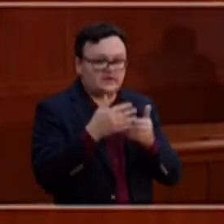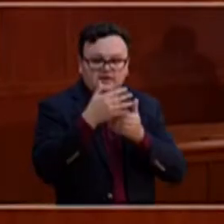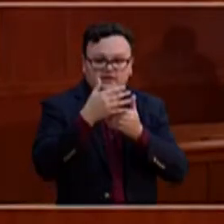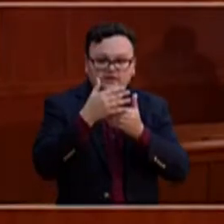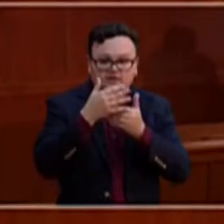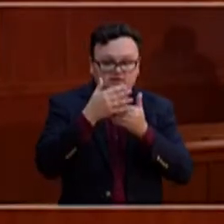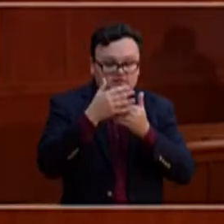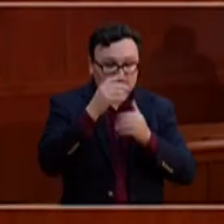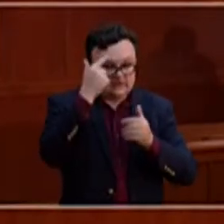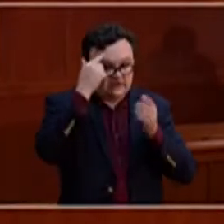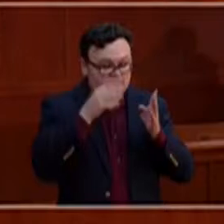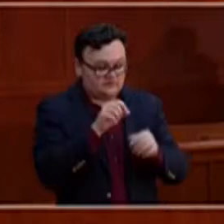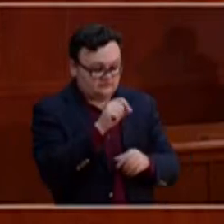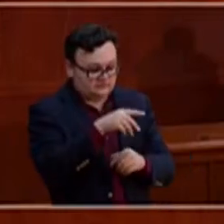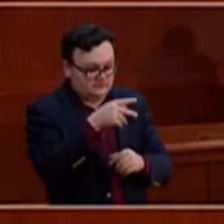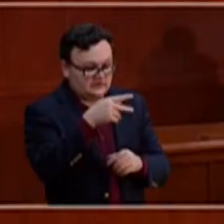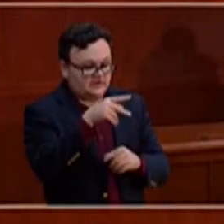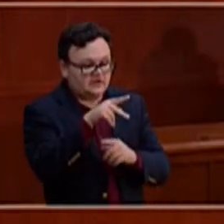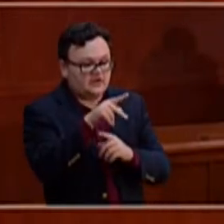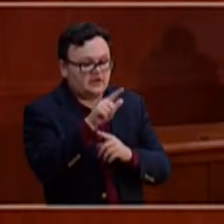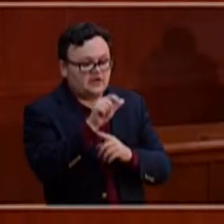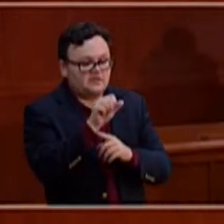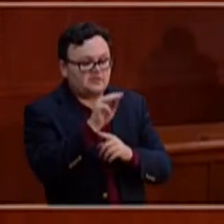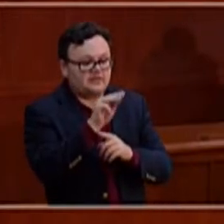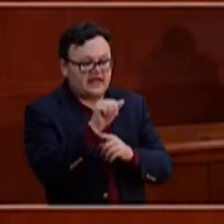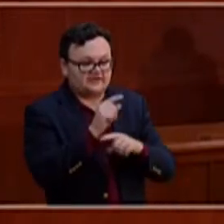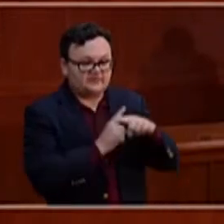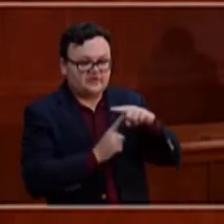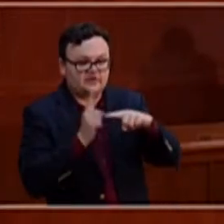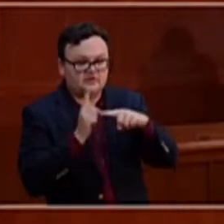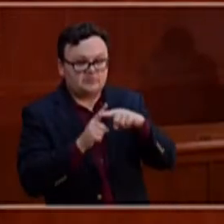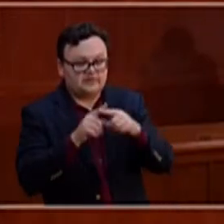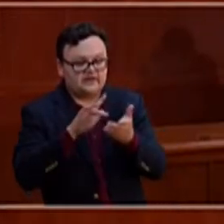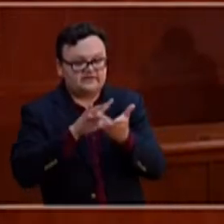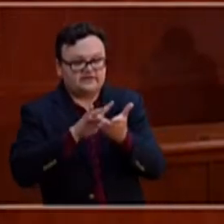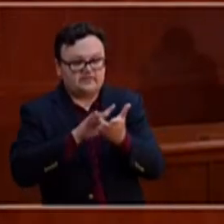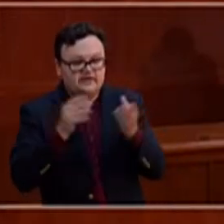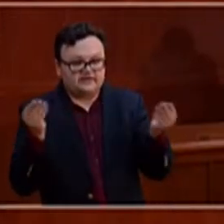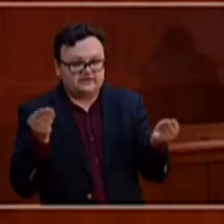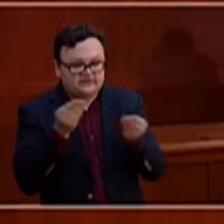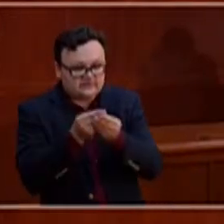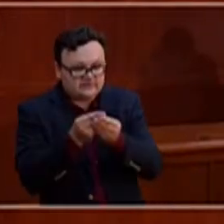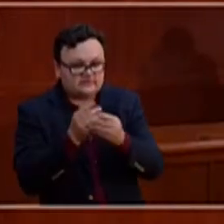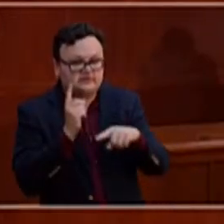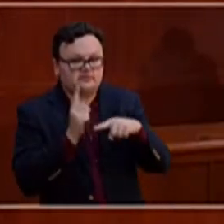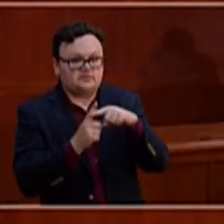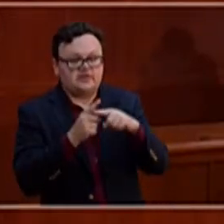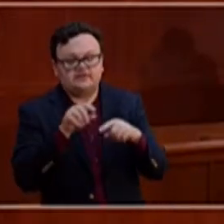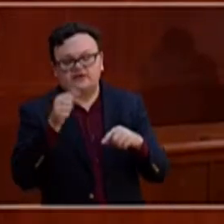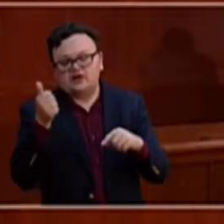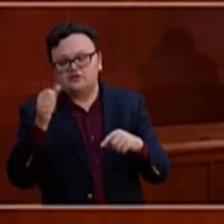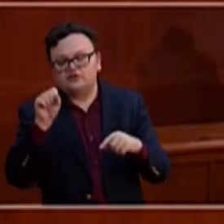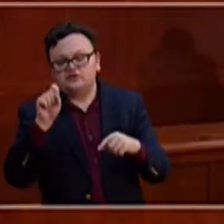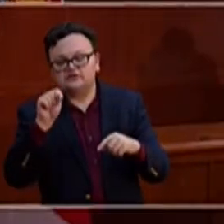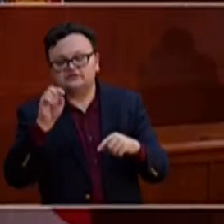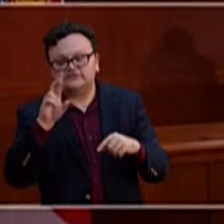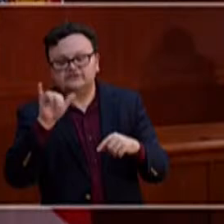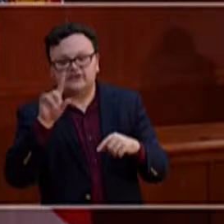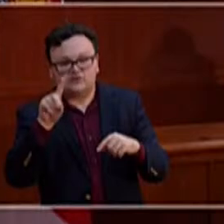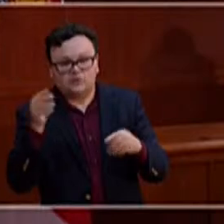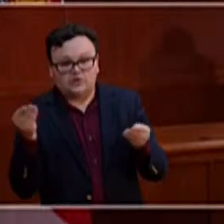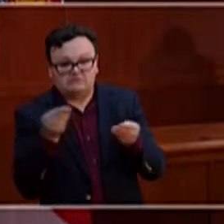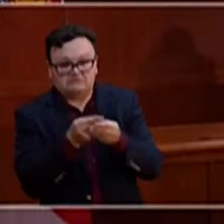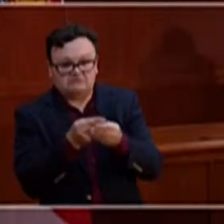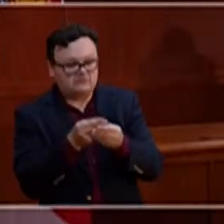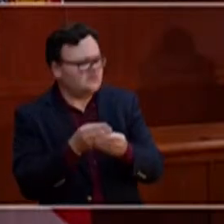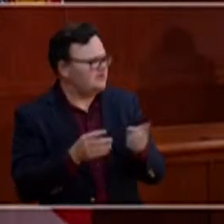in conjunction with remdesivir? Is it either or, and then the same thing with the steroid? Do you use all three of them in the same patient? Sometimes you